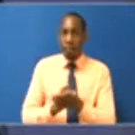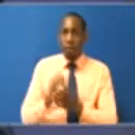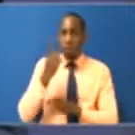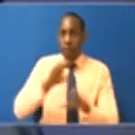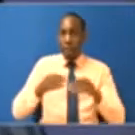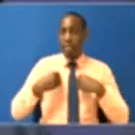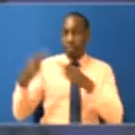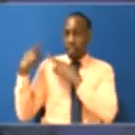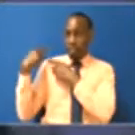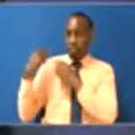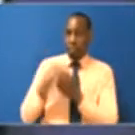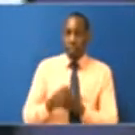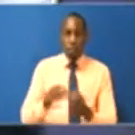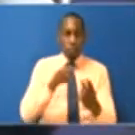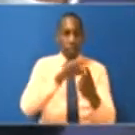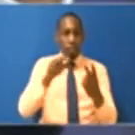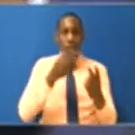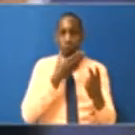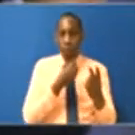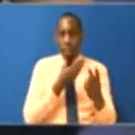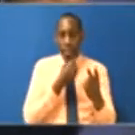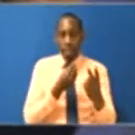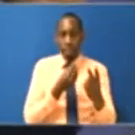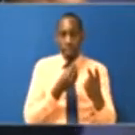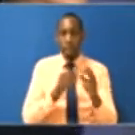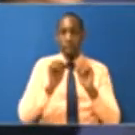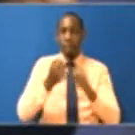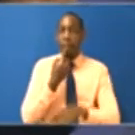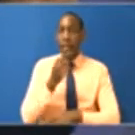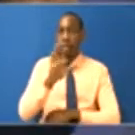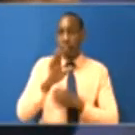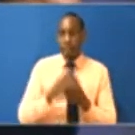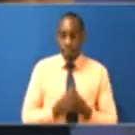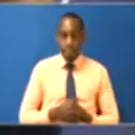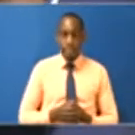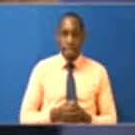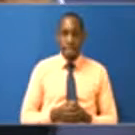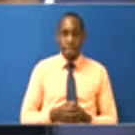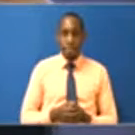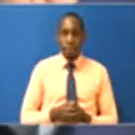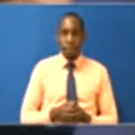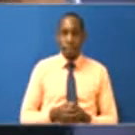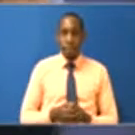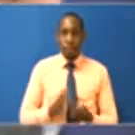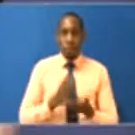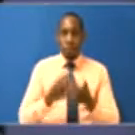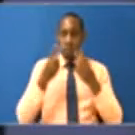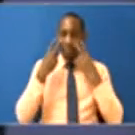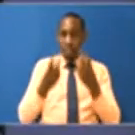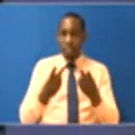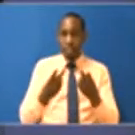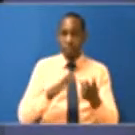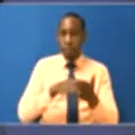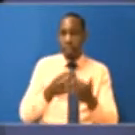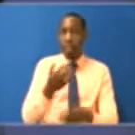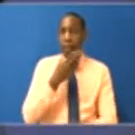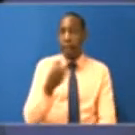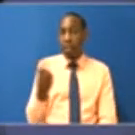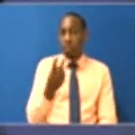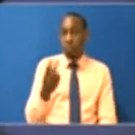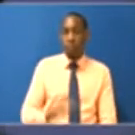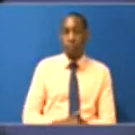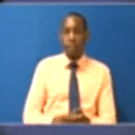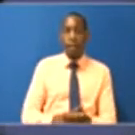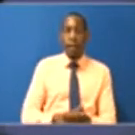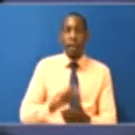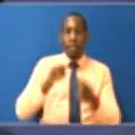accountable from the two from the two i can tell you if there's a witness i've seen in the two gentlemen they know